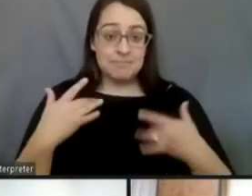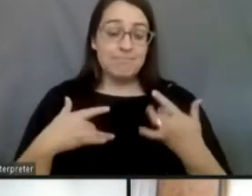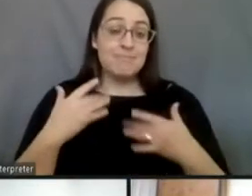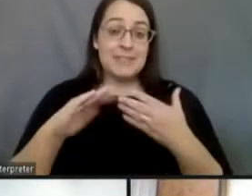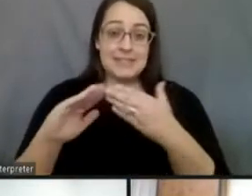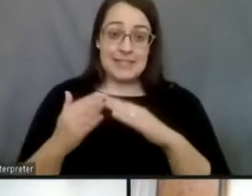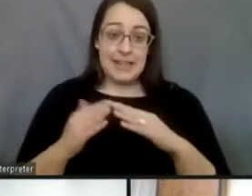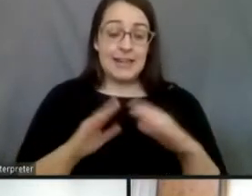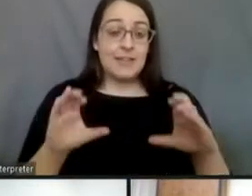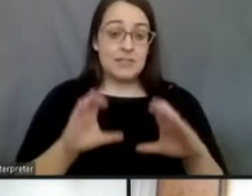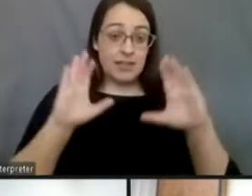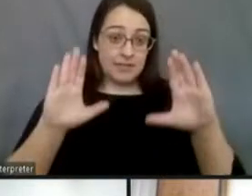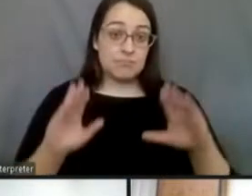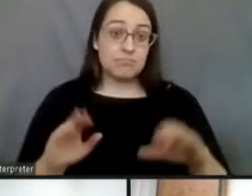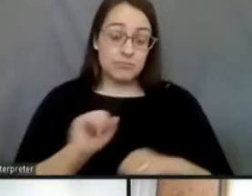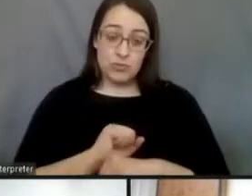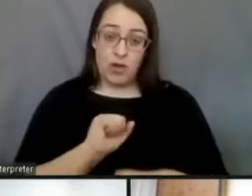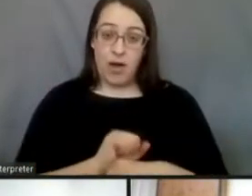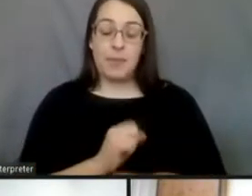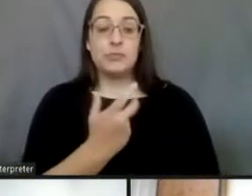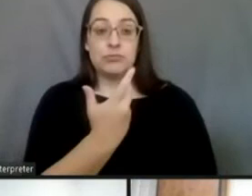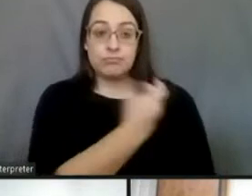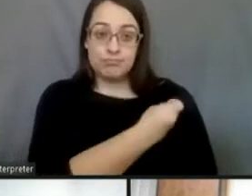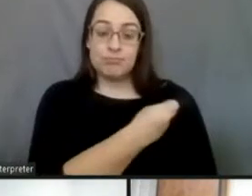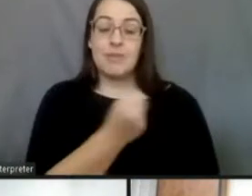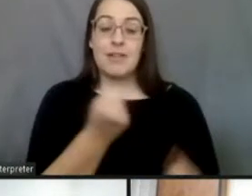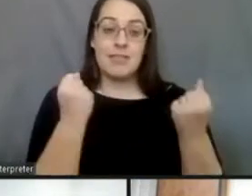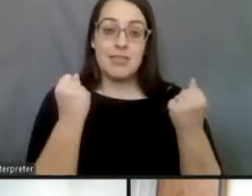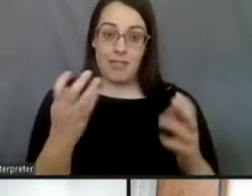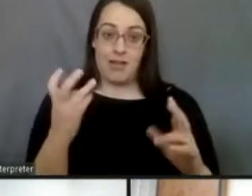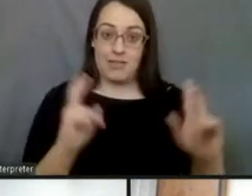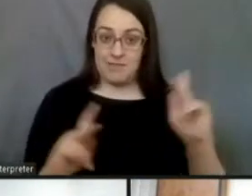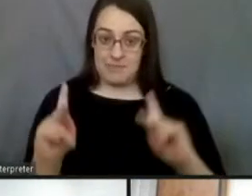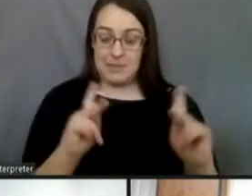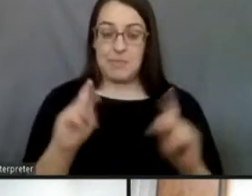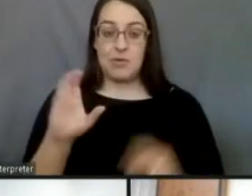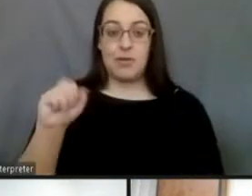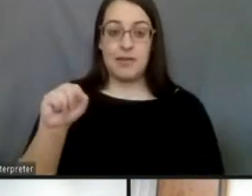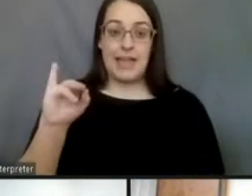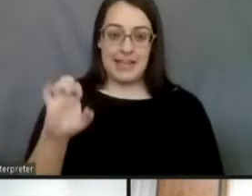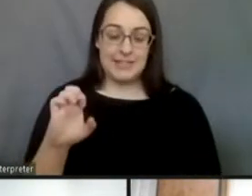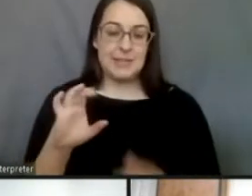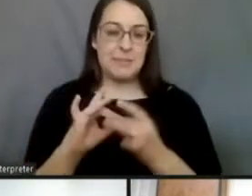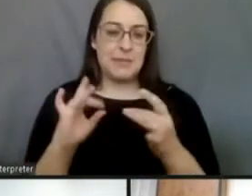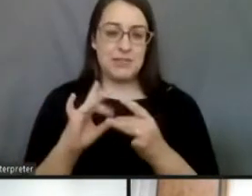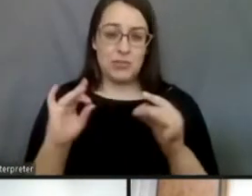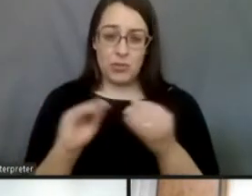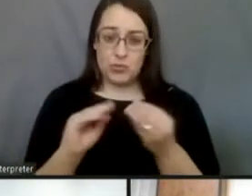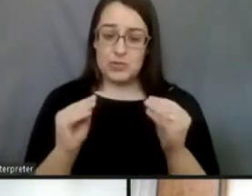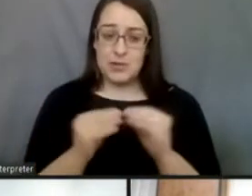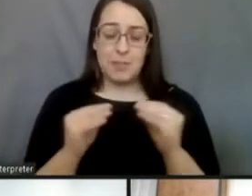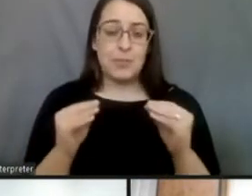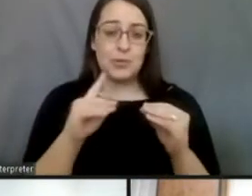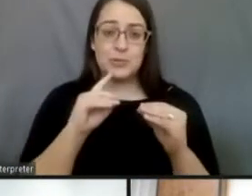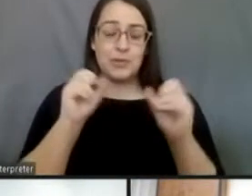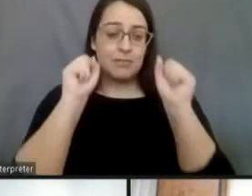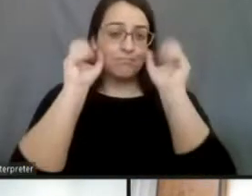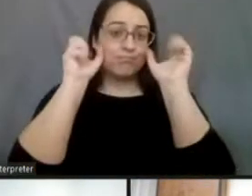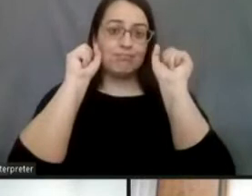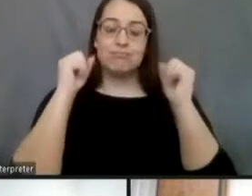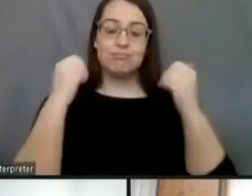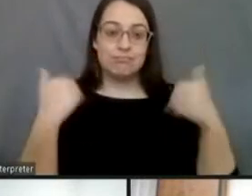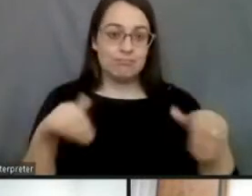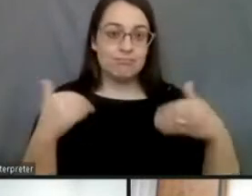outstanding job of helping to vaccinate a very large portion of our population. As Casey mentioned those numbers today, which are amazing.